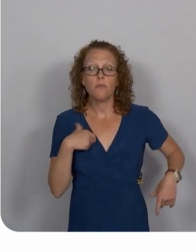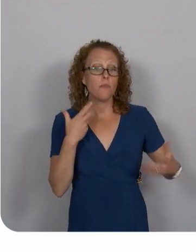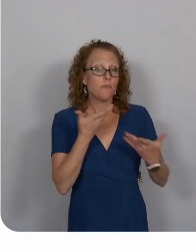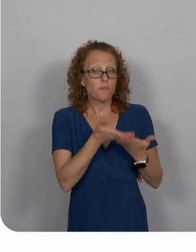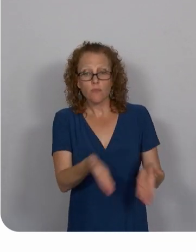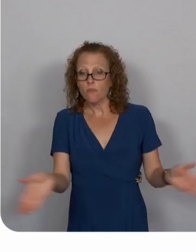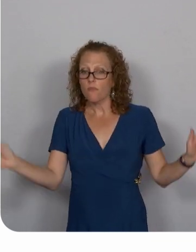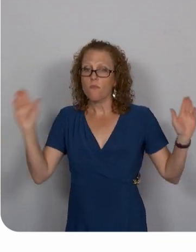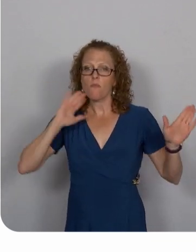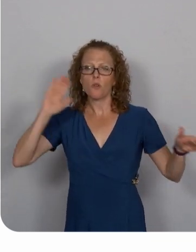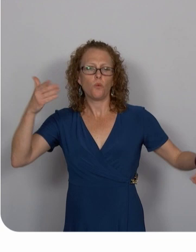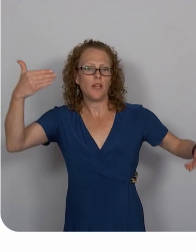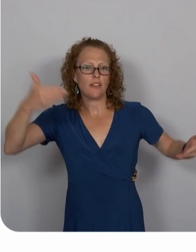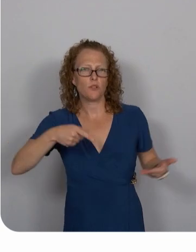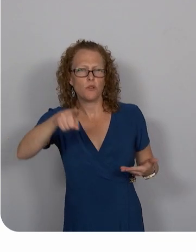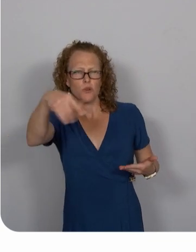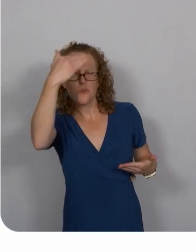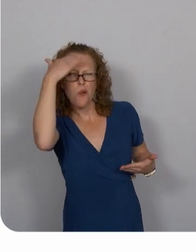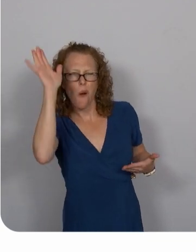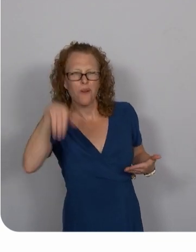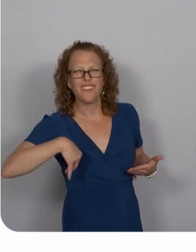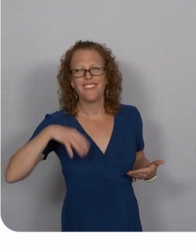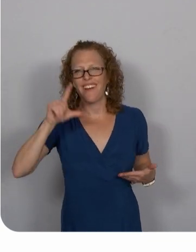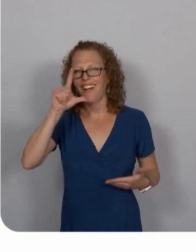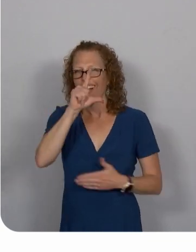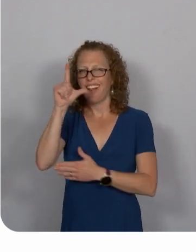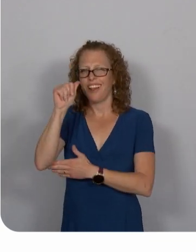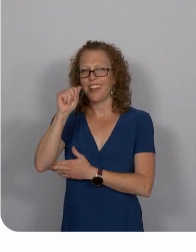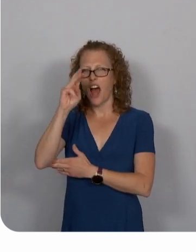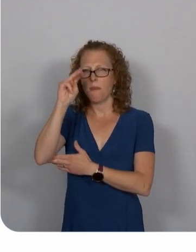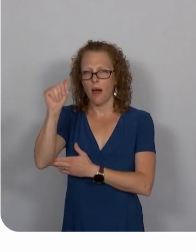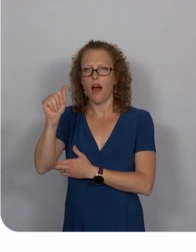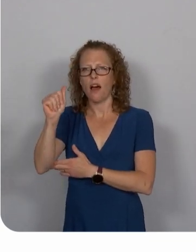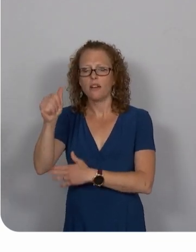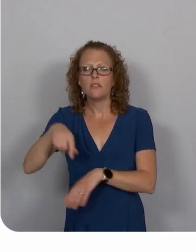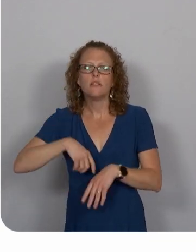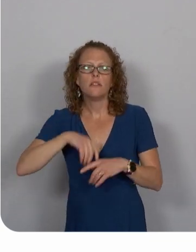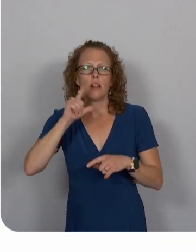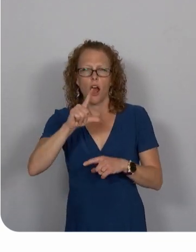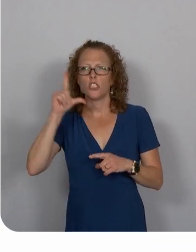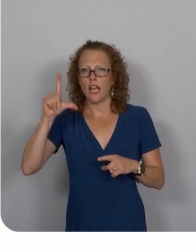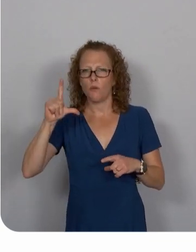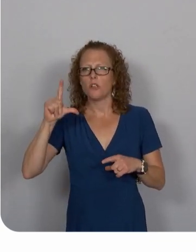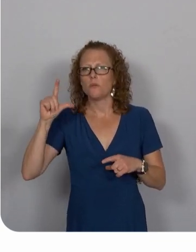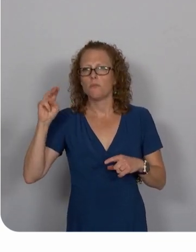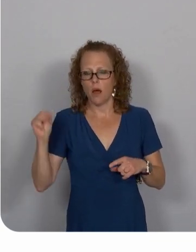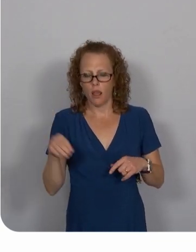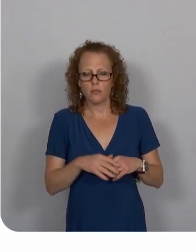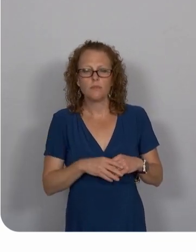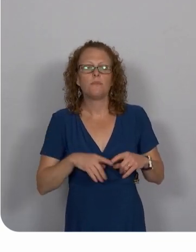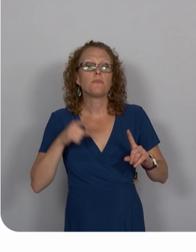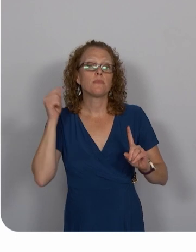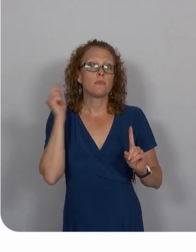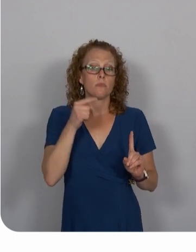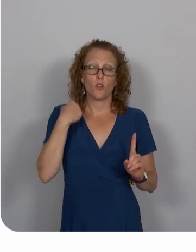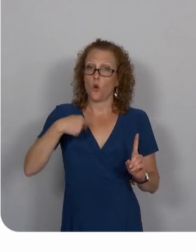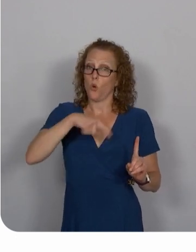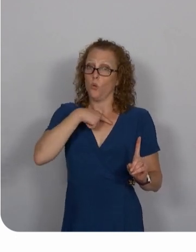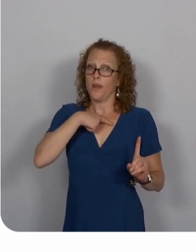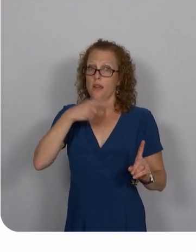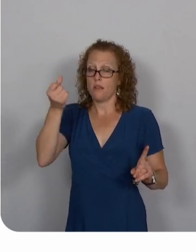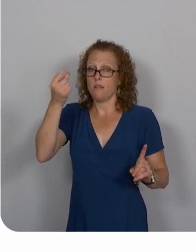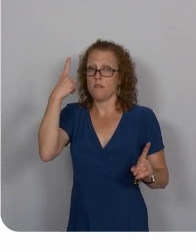large language models named Llama to researchers. And we received overwhelming interest, not only from